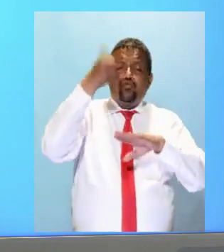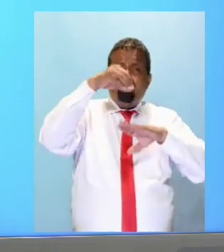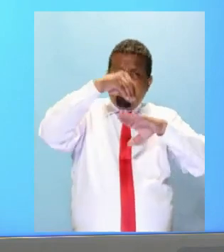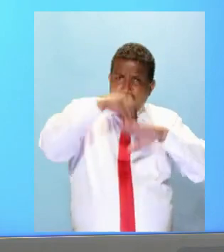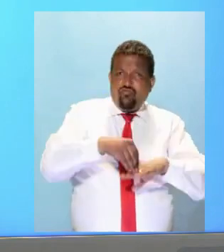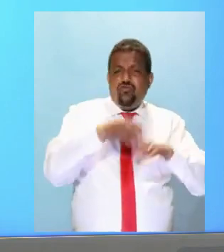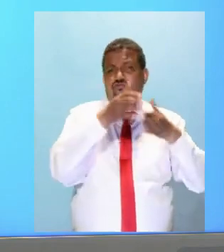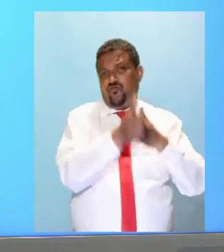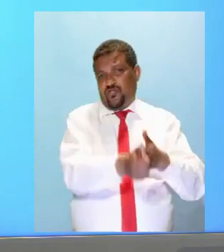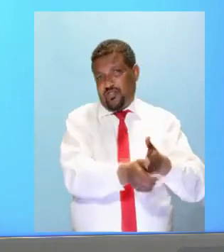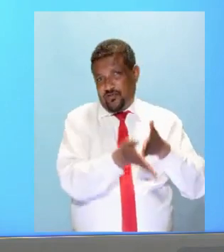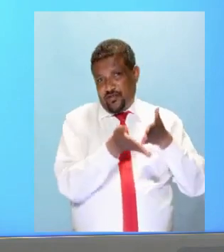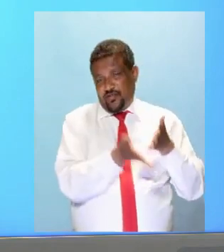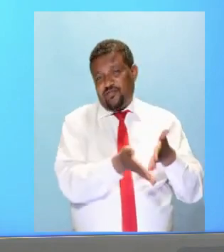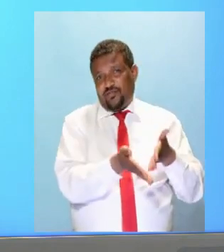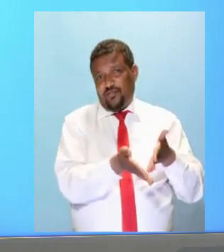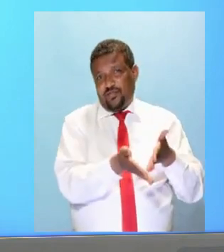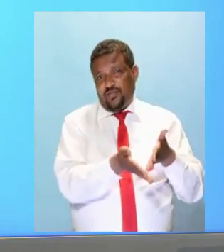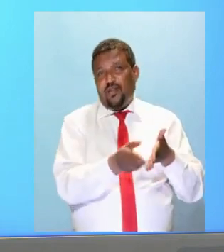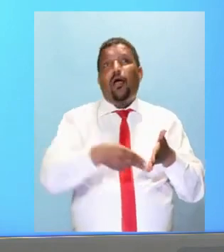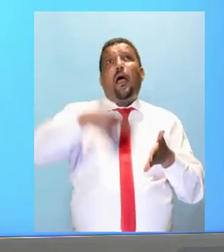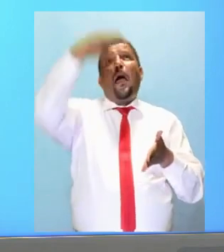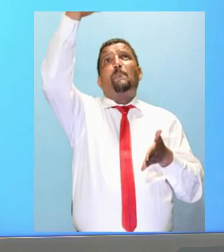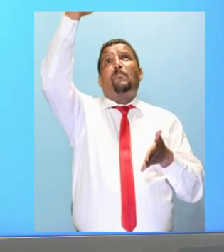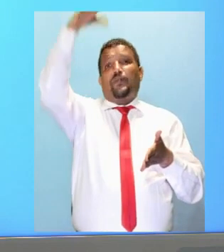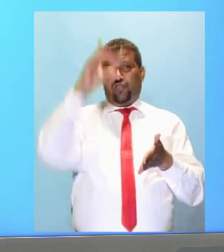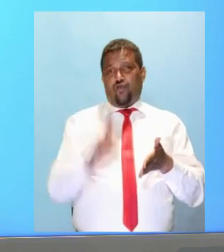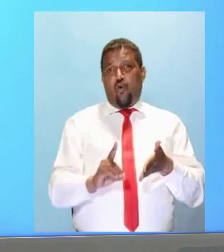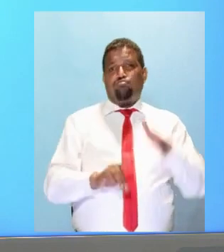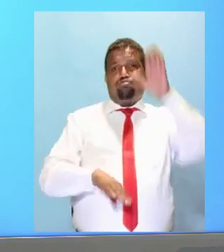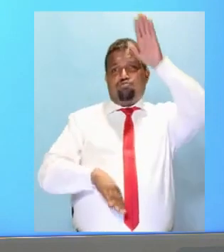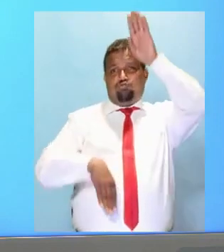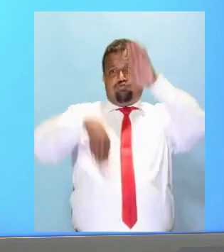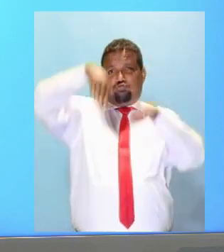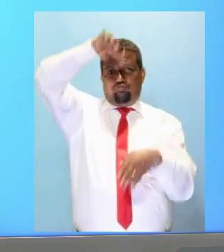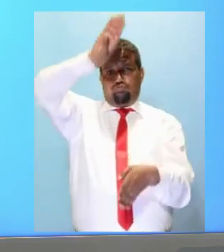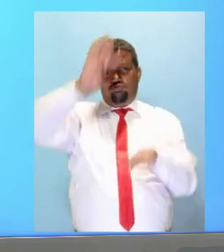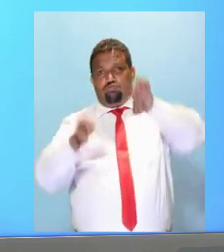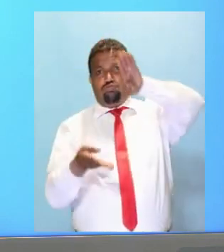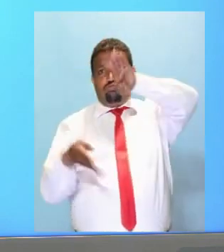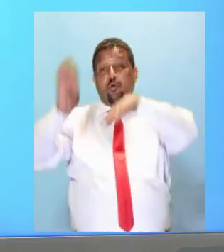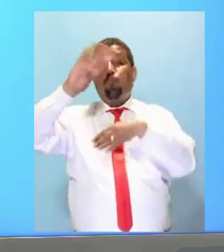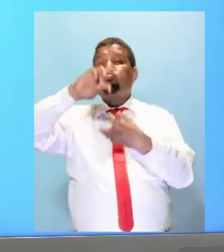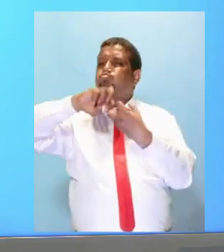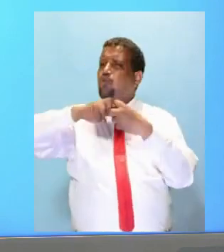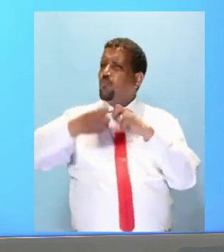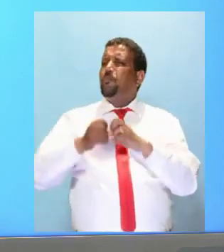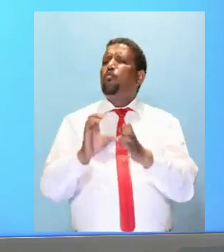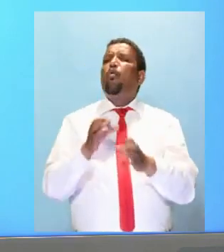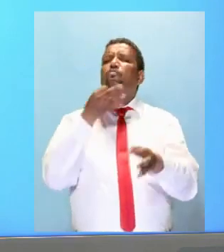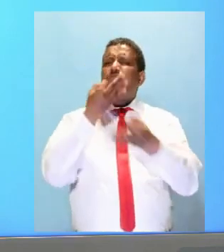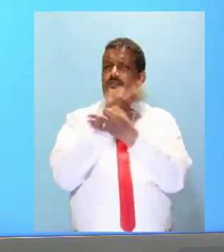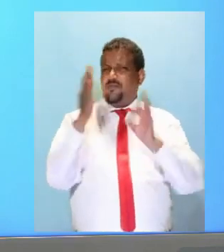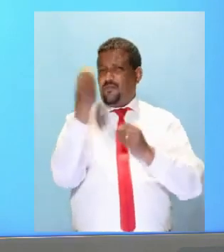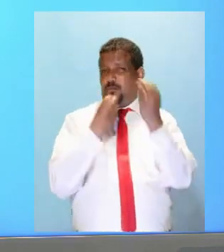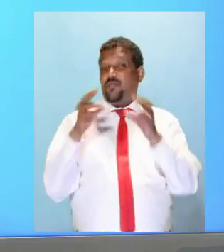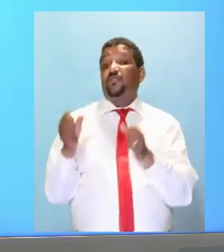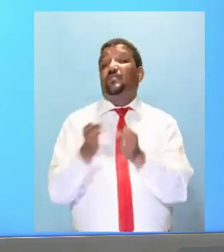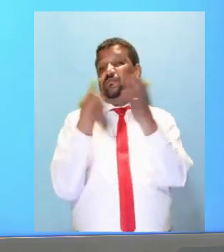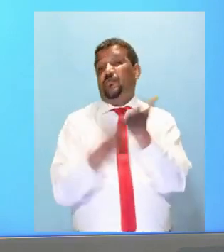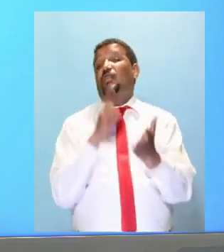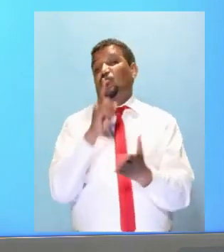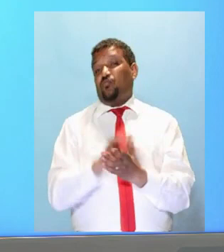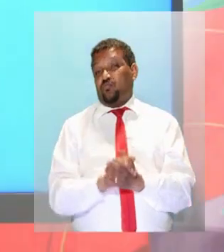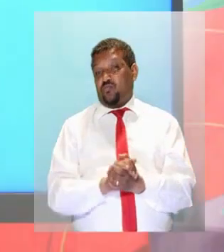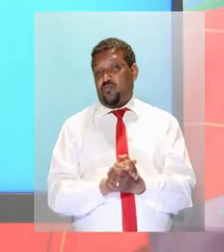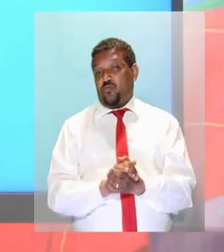means there is the up and down fluctuation. This is one of the problem of the capitalist economic system.